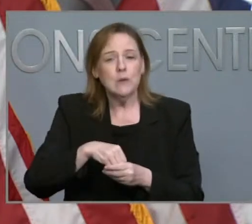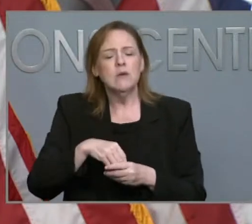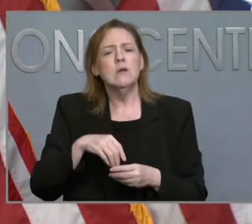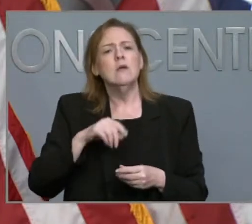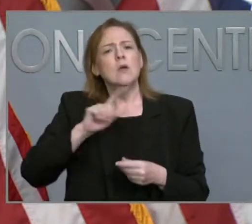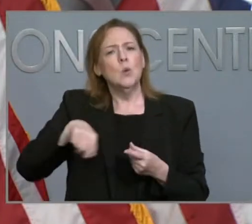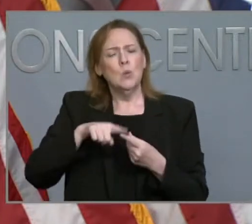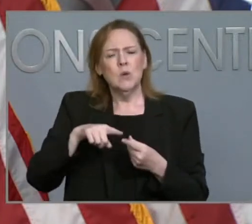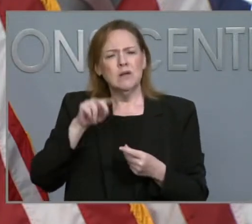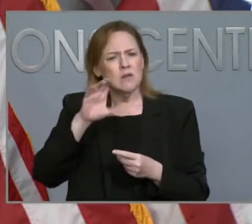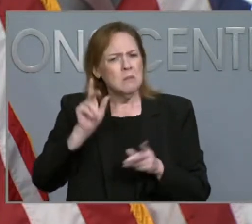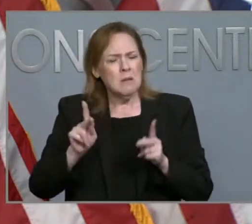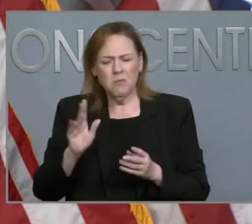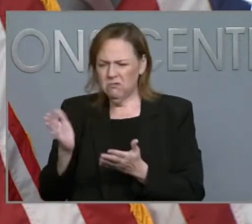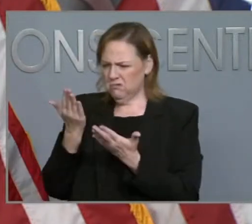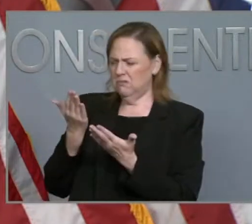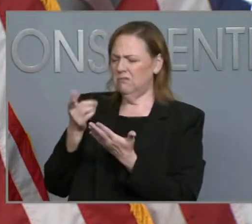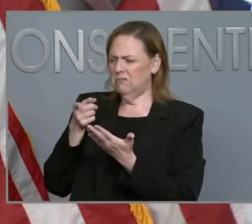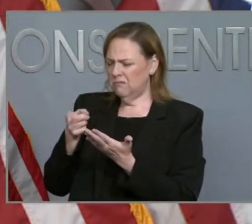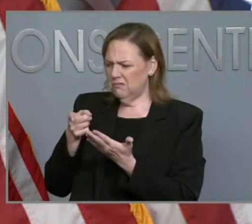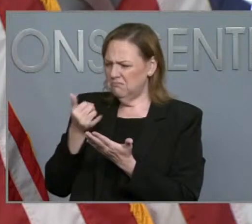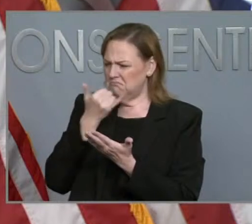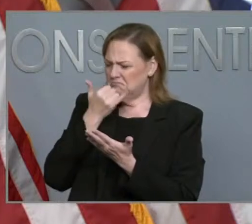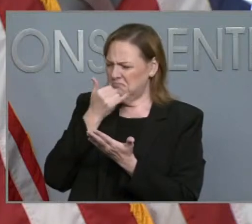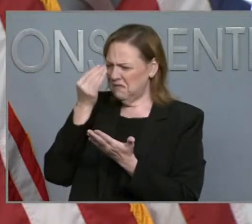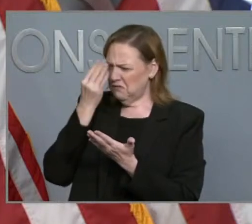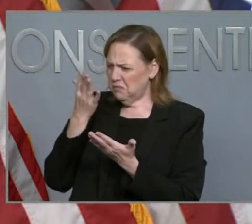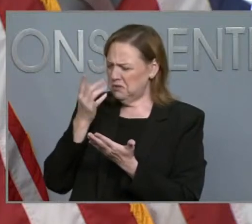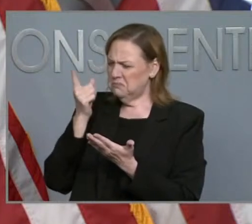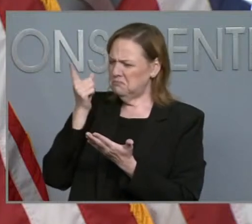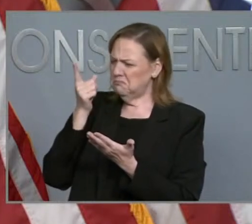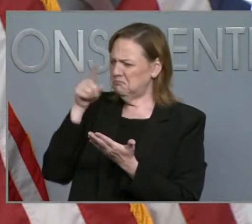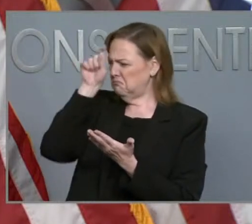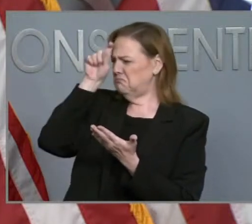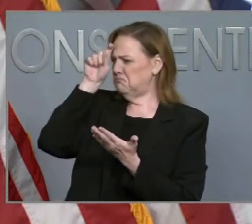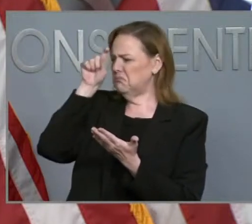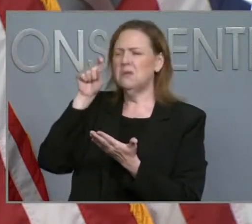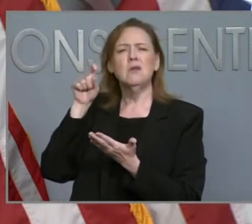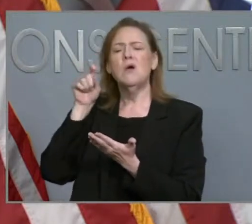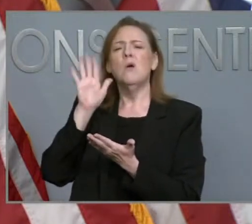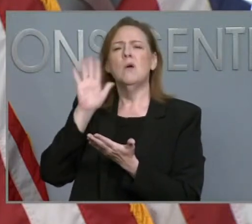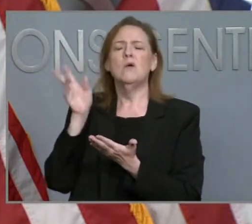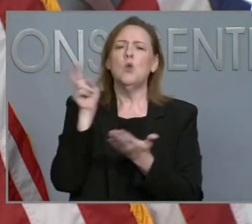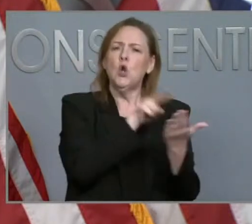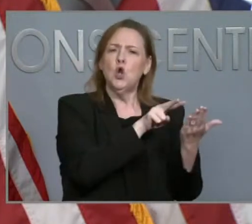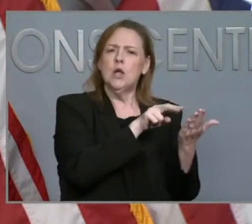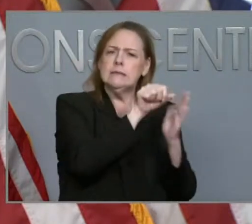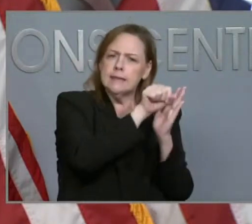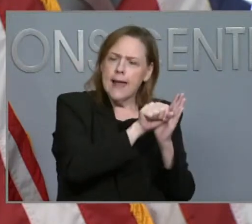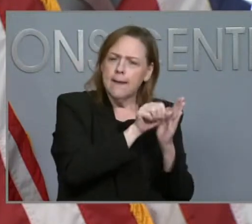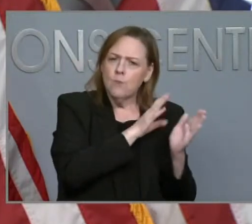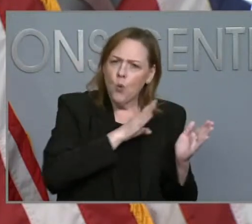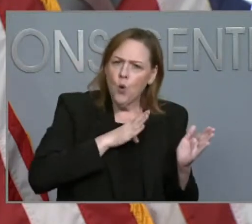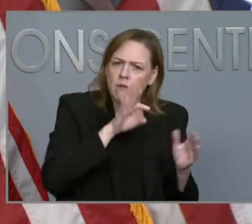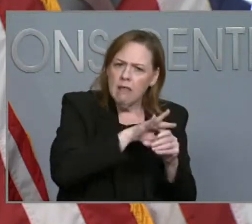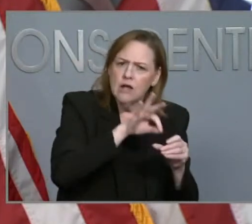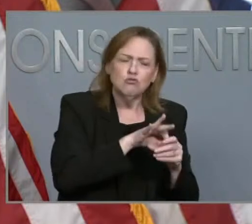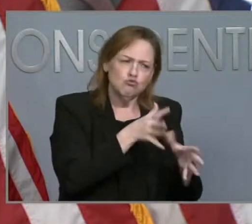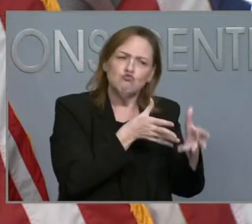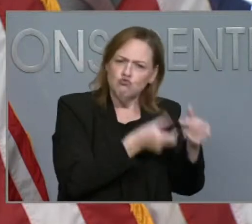with misinformation, they question that and know to go to trusted sources of information, like the state board, like our county